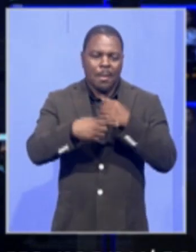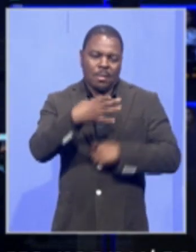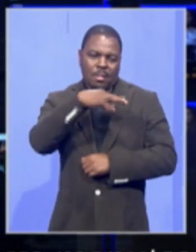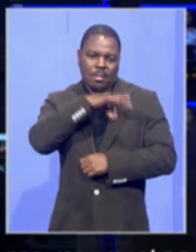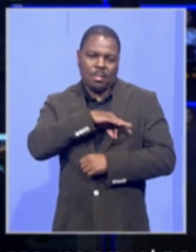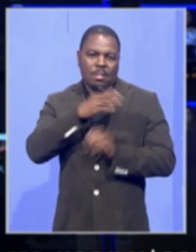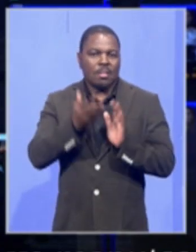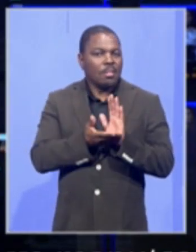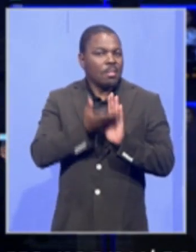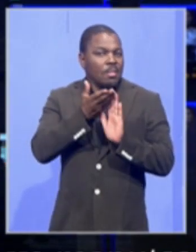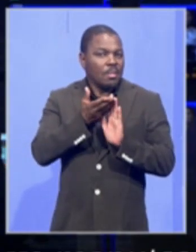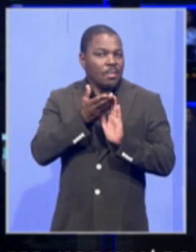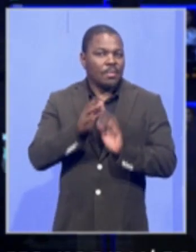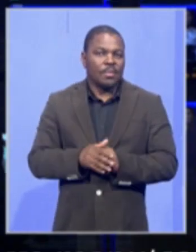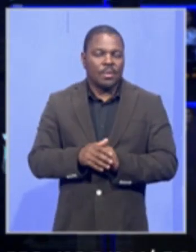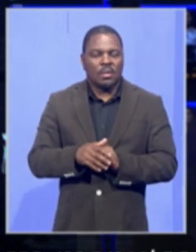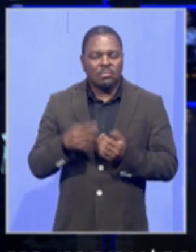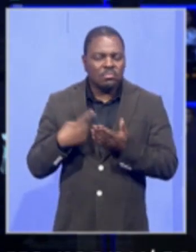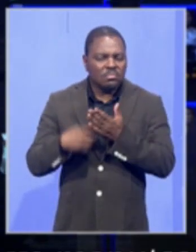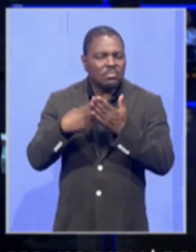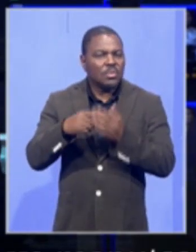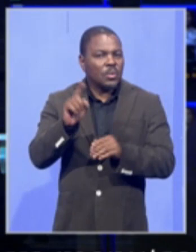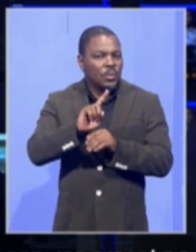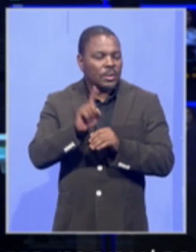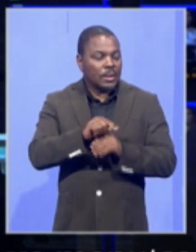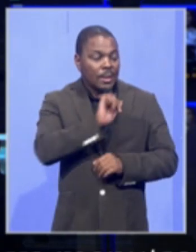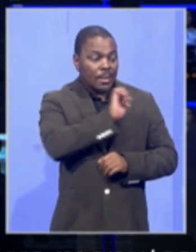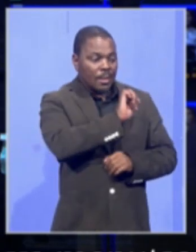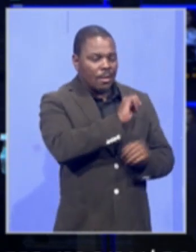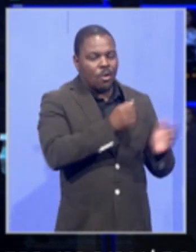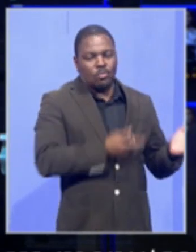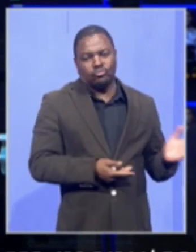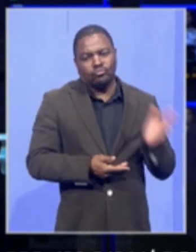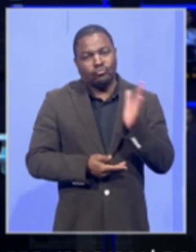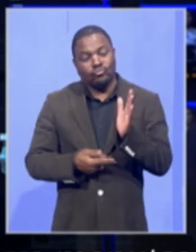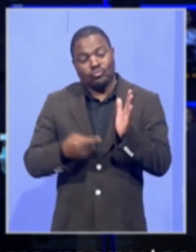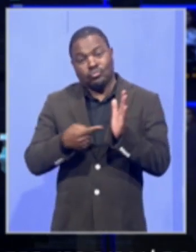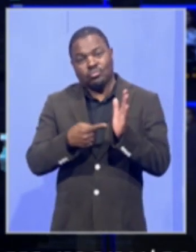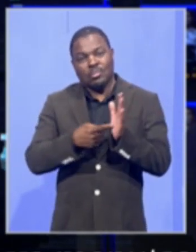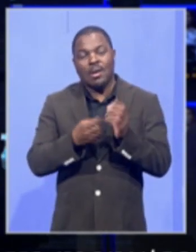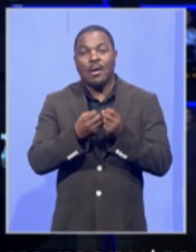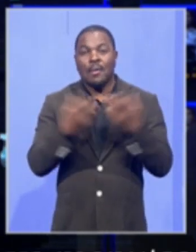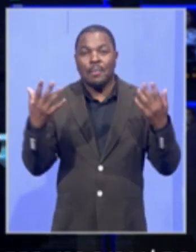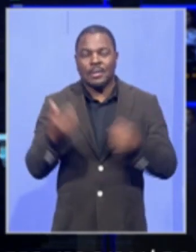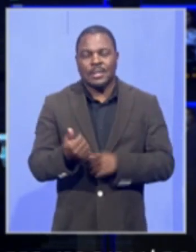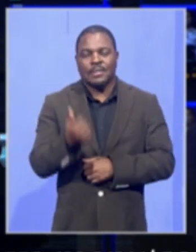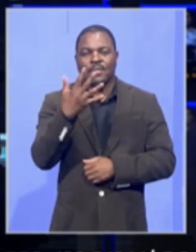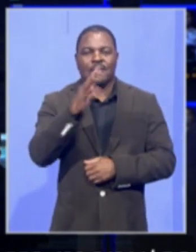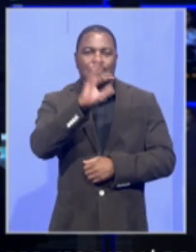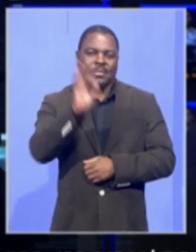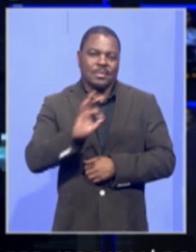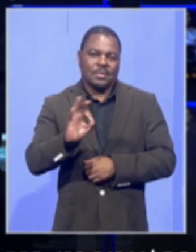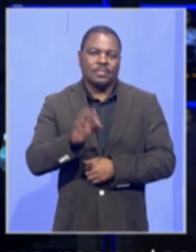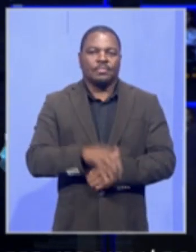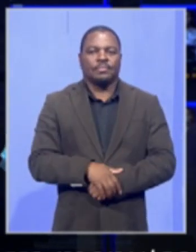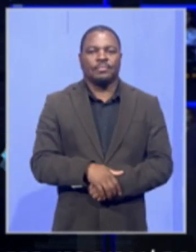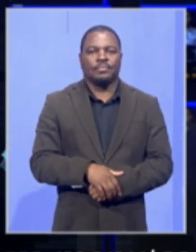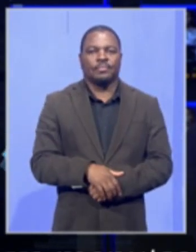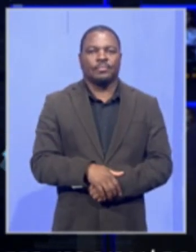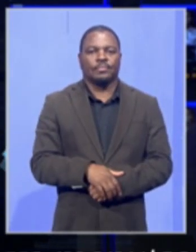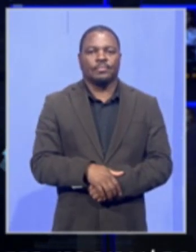moputso le basebetsi ho sekaseka nyehelo ya ntjha ya mmuso ya diperesente tse 5.